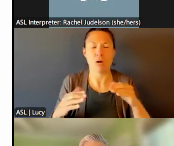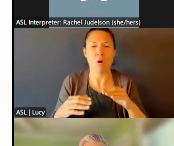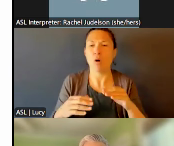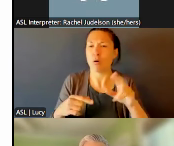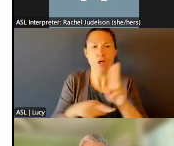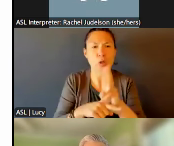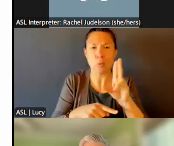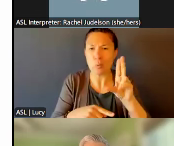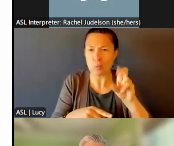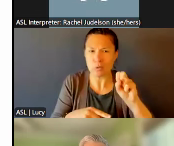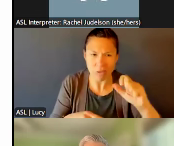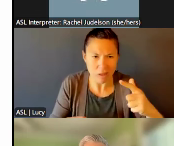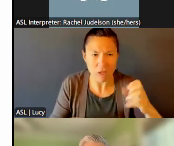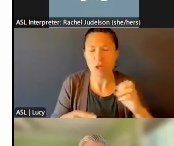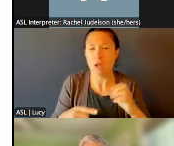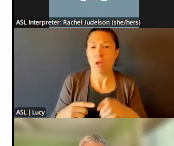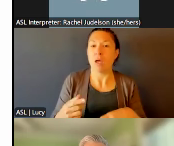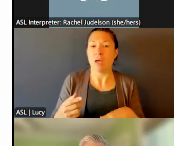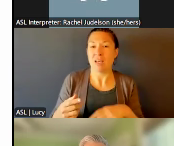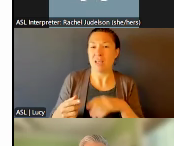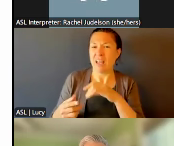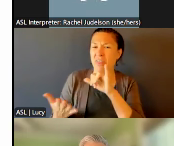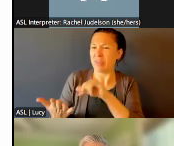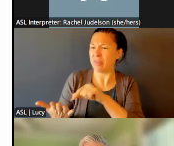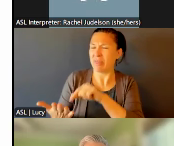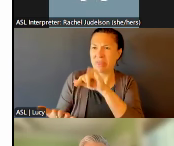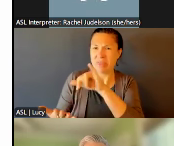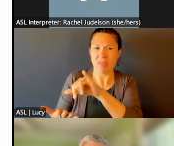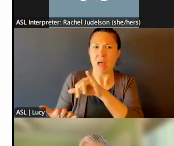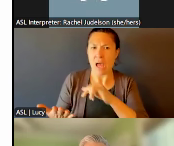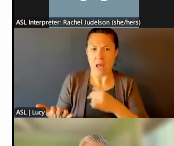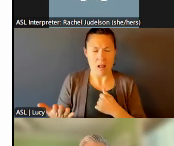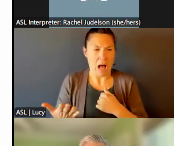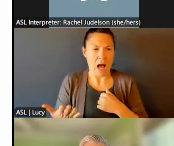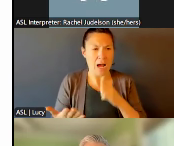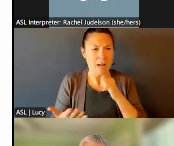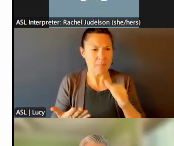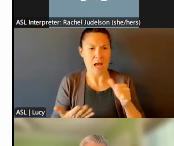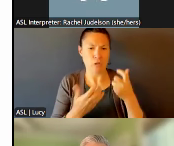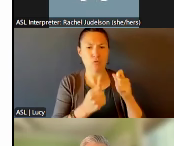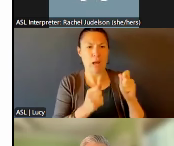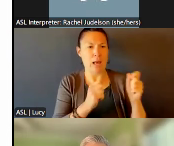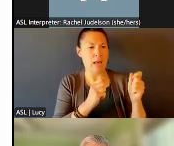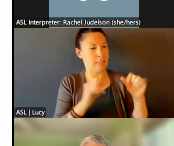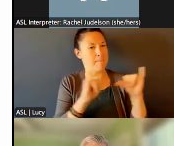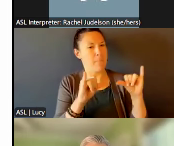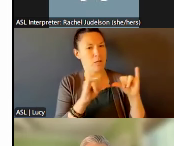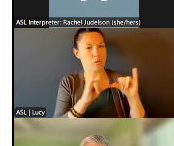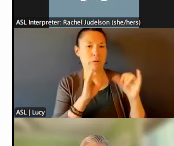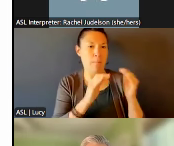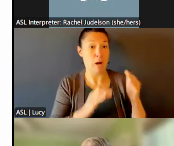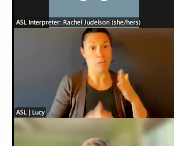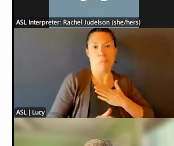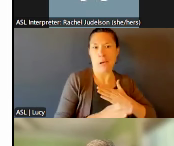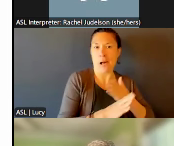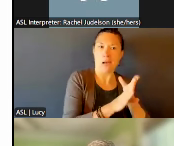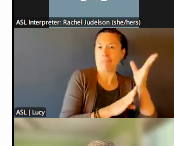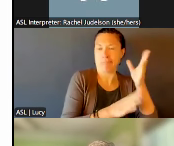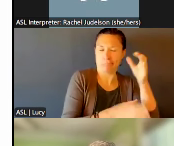significance of that to a particular genre of generative linguistics. I want to look at it and say, could there